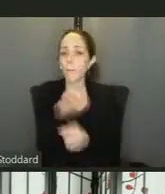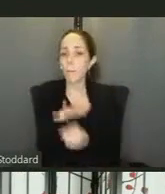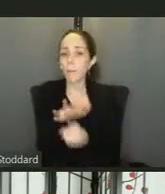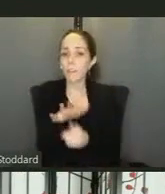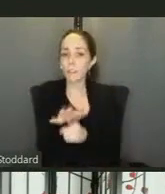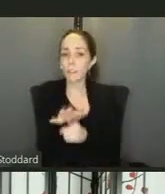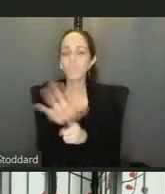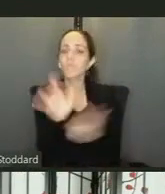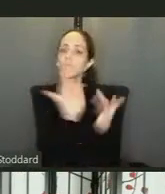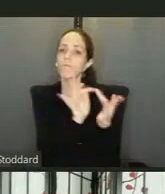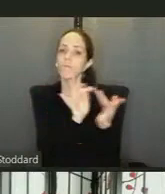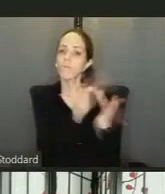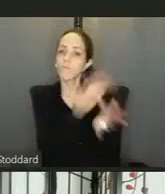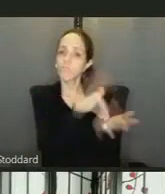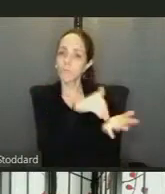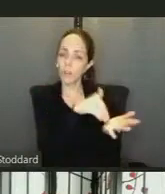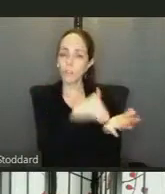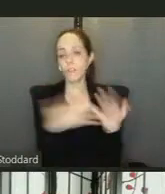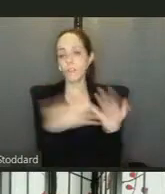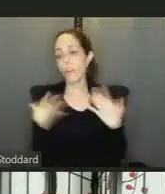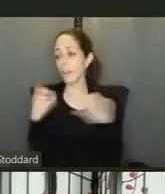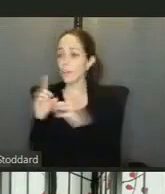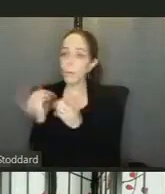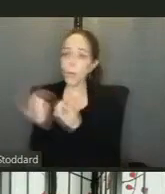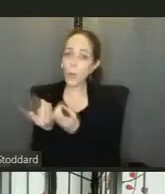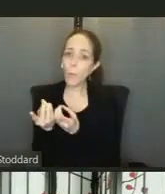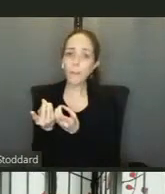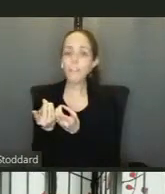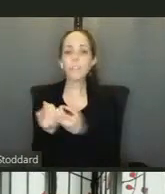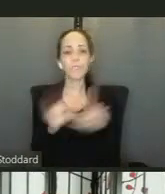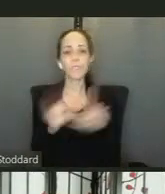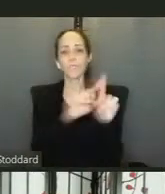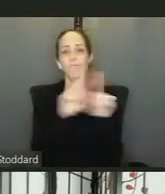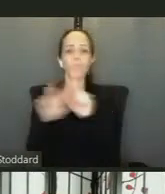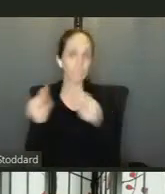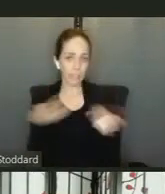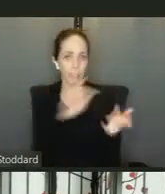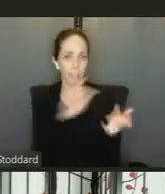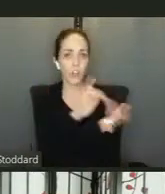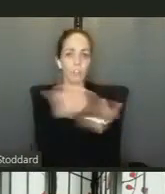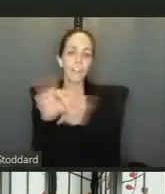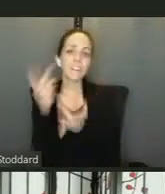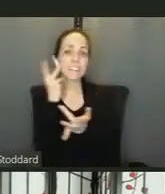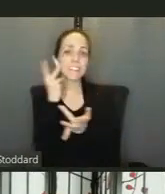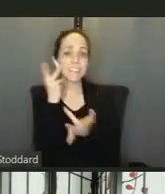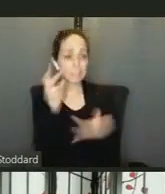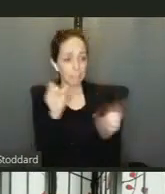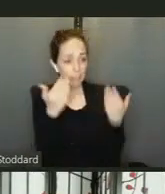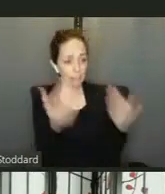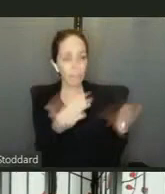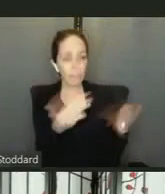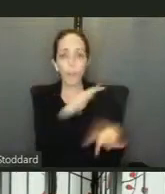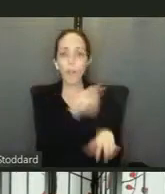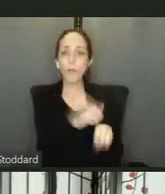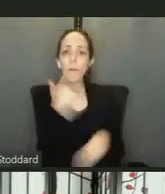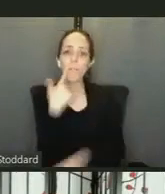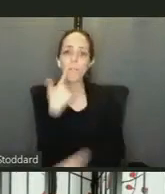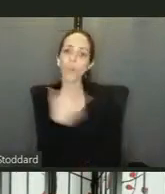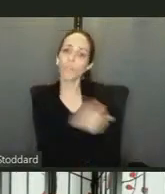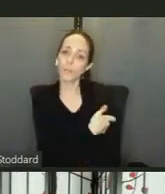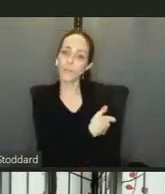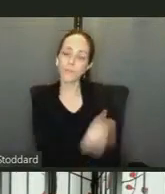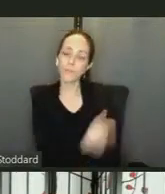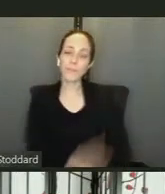out to Multnomah County Health Department as well as your medical provider to make sure that you're receiving what you need to keep yourself and your family